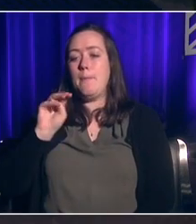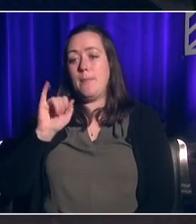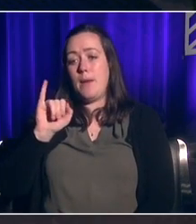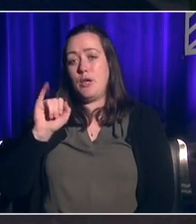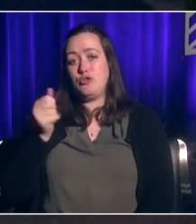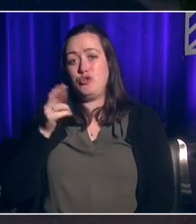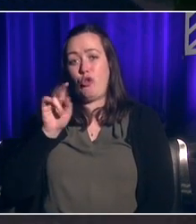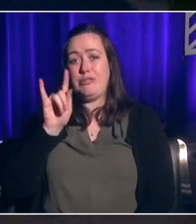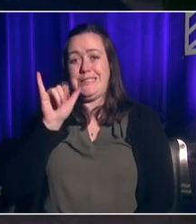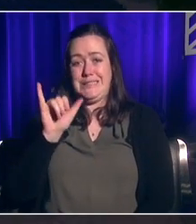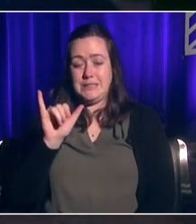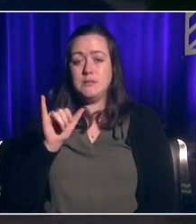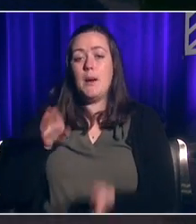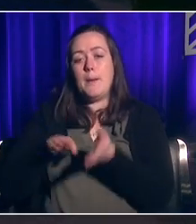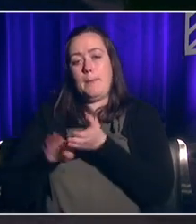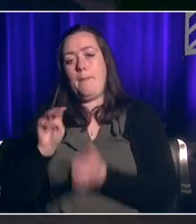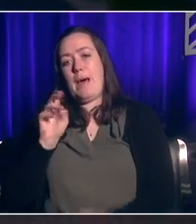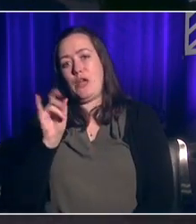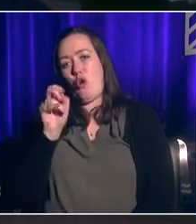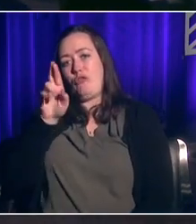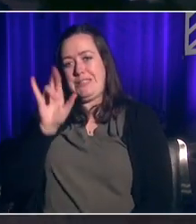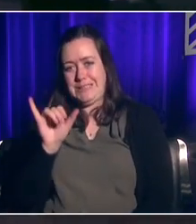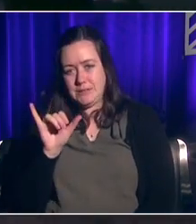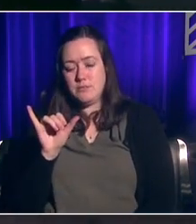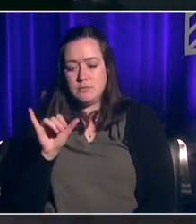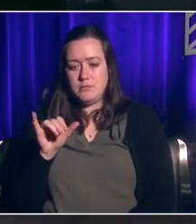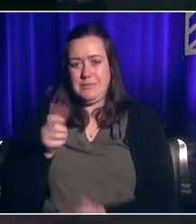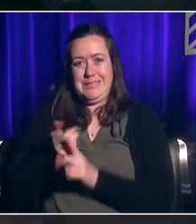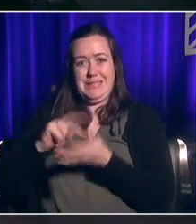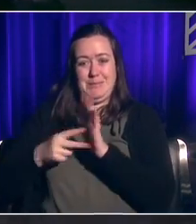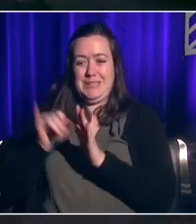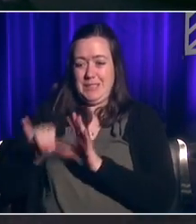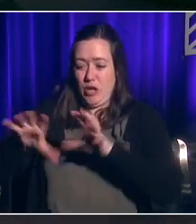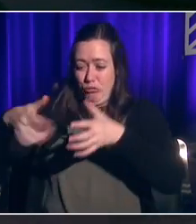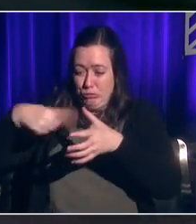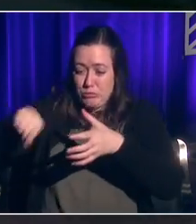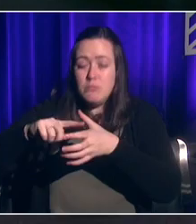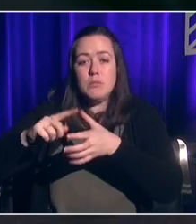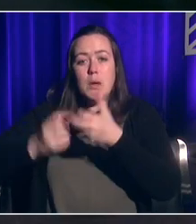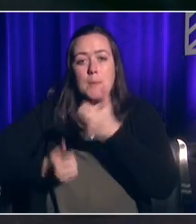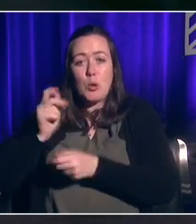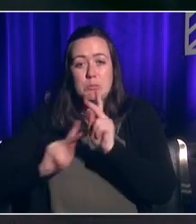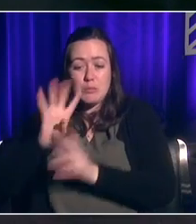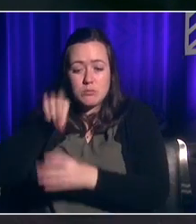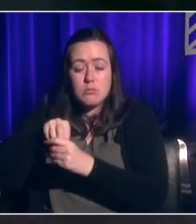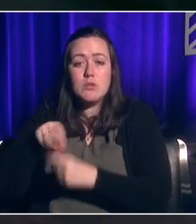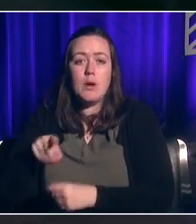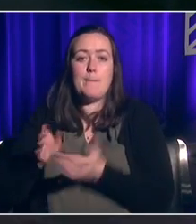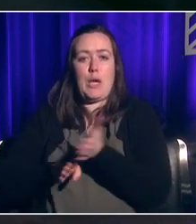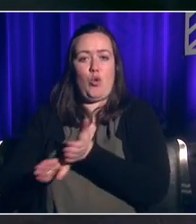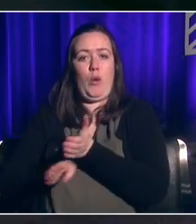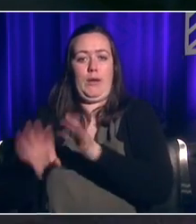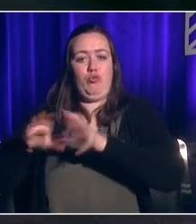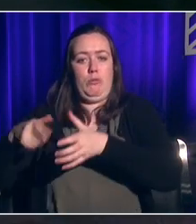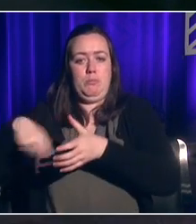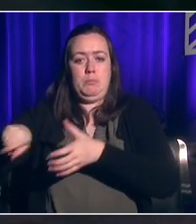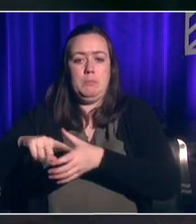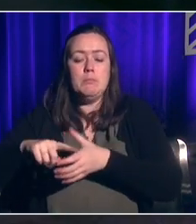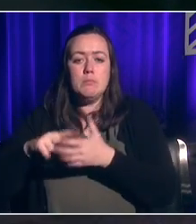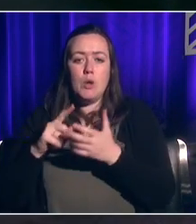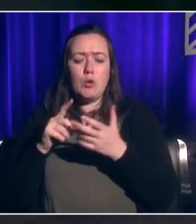now in this country is trying to figure out, how do we define what we look like? But we do have common